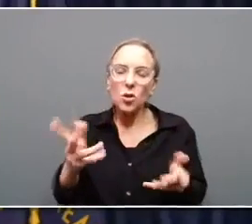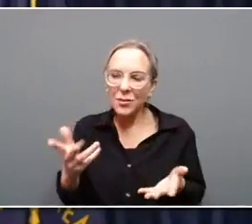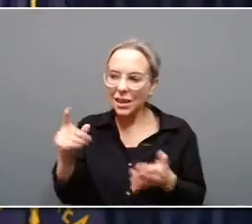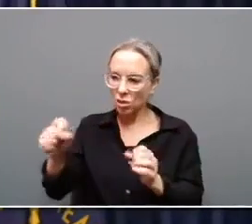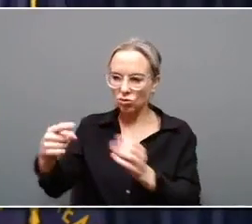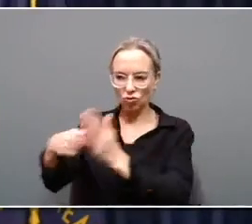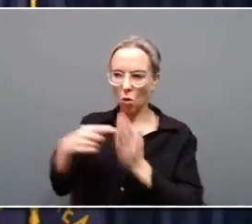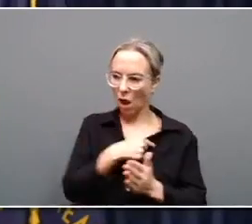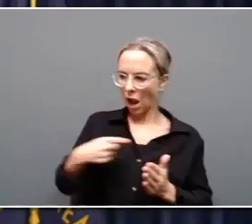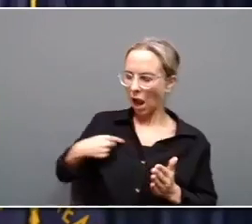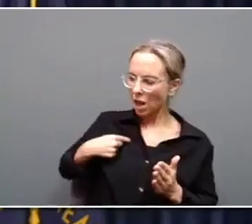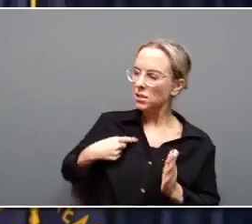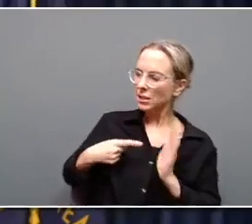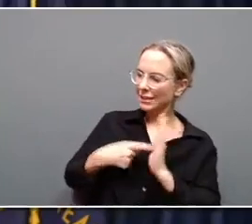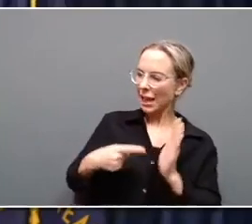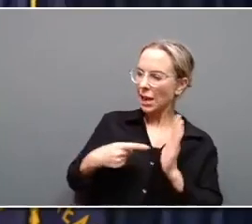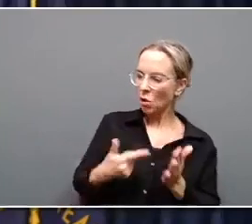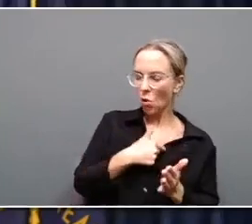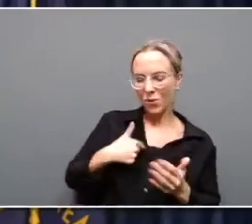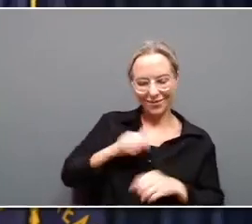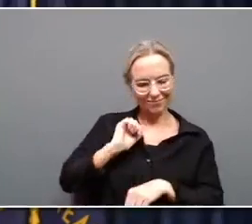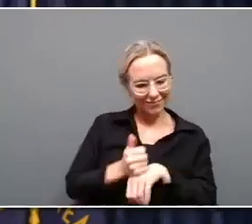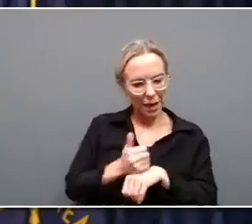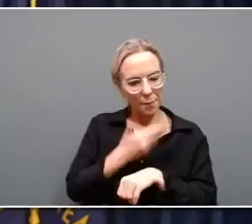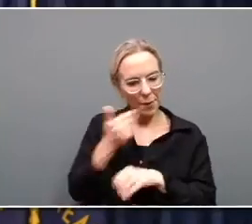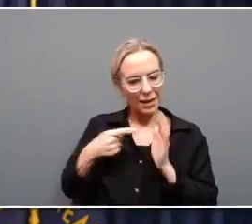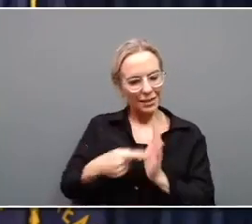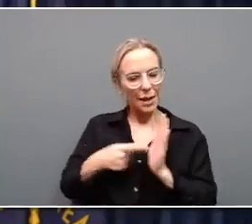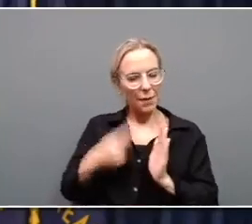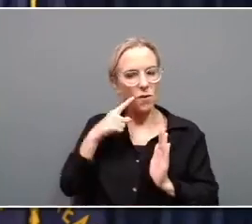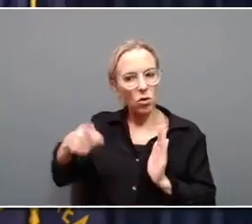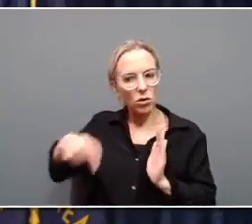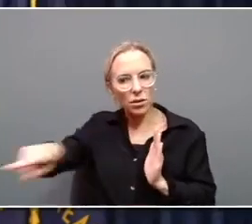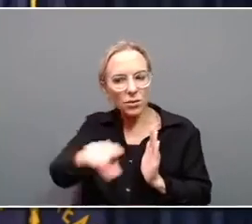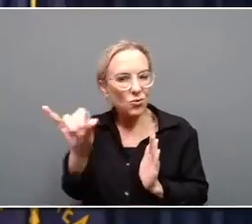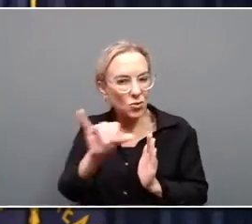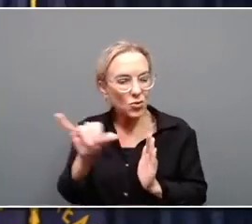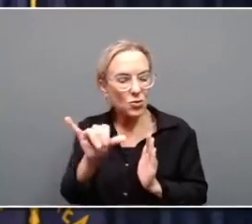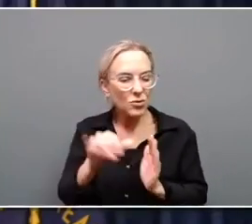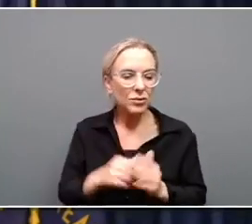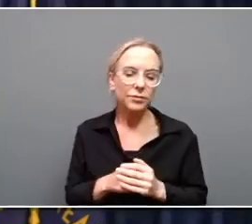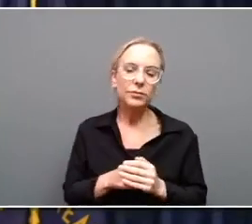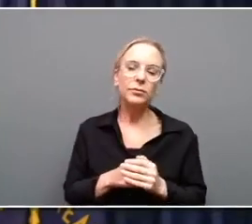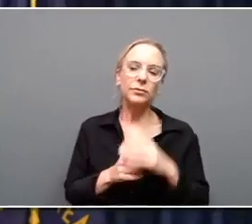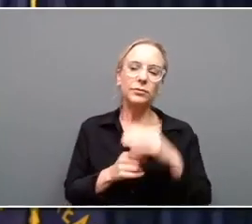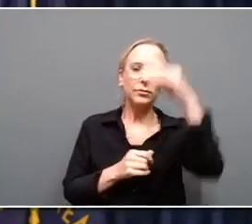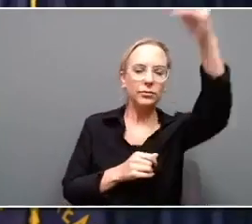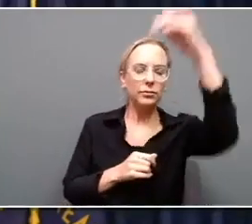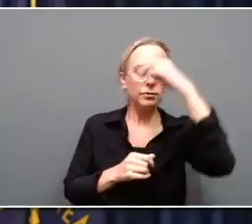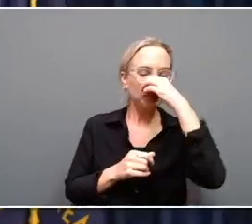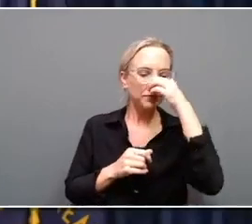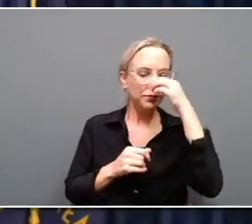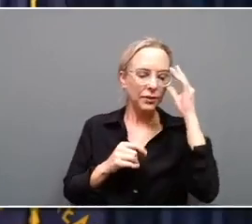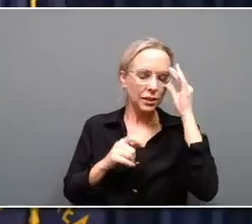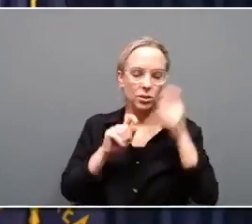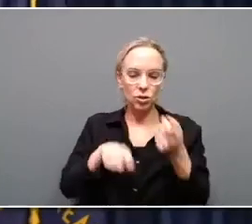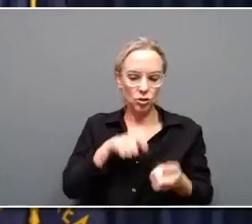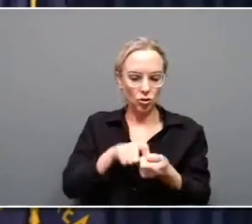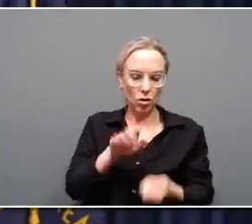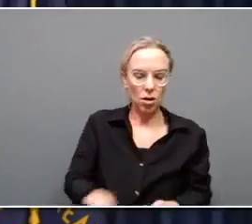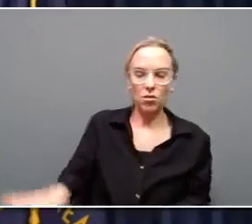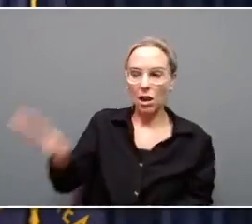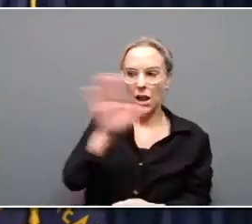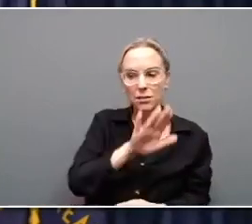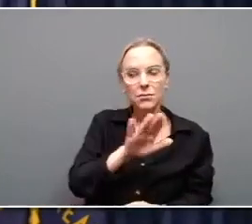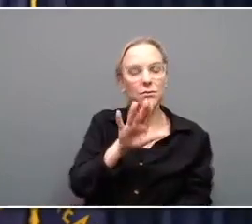be setting a better example for them. Certainly, across our country, we